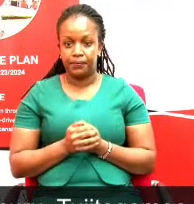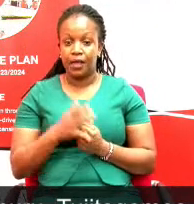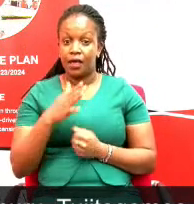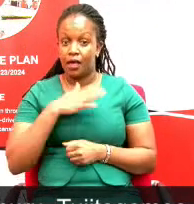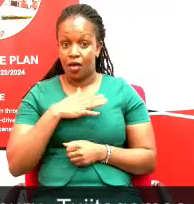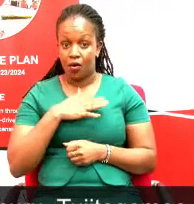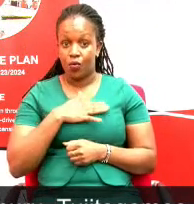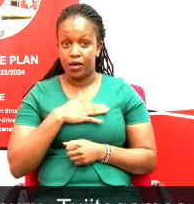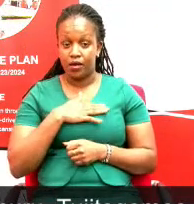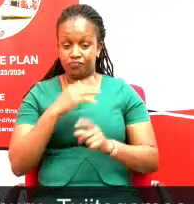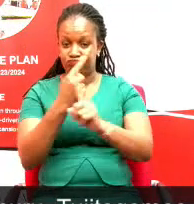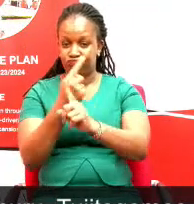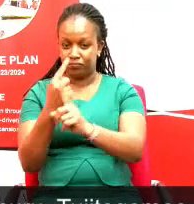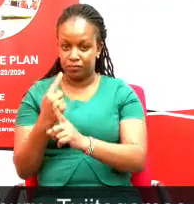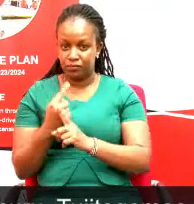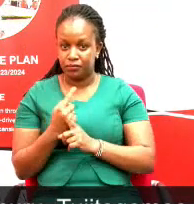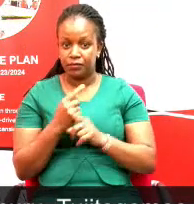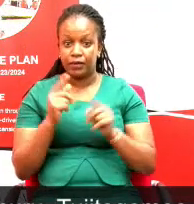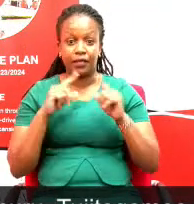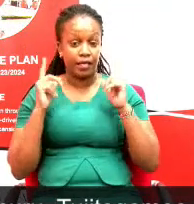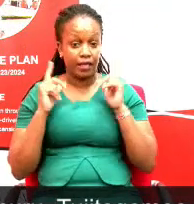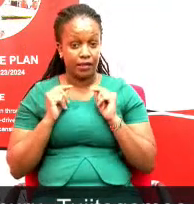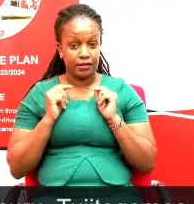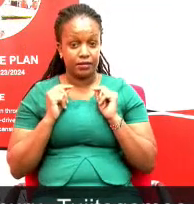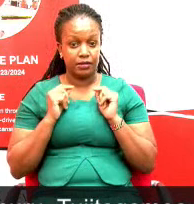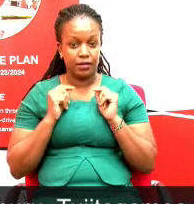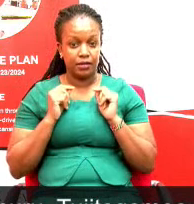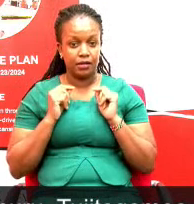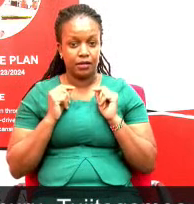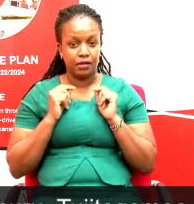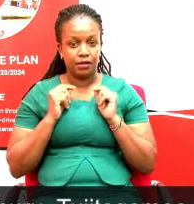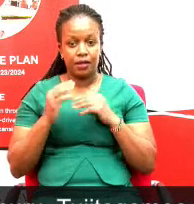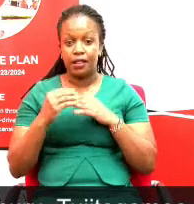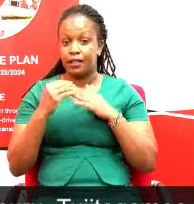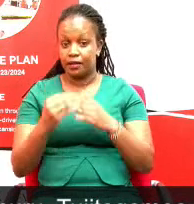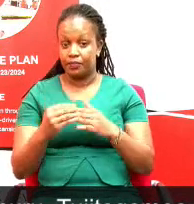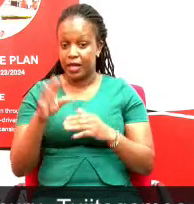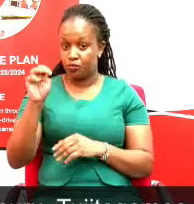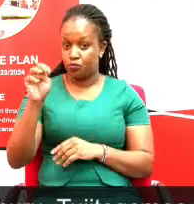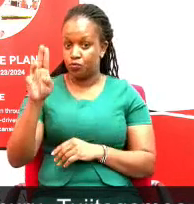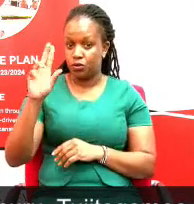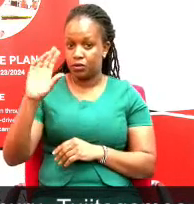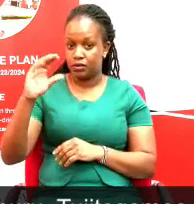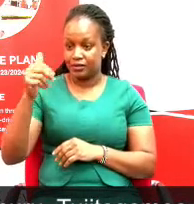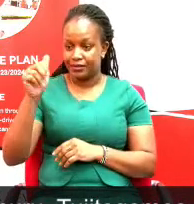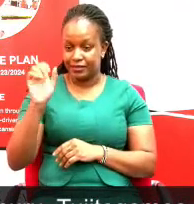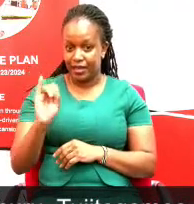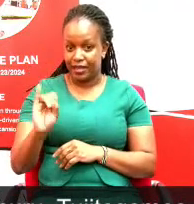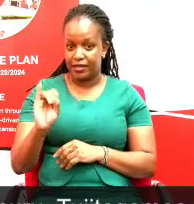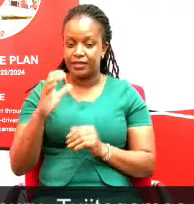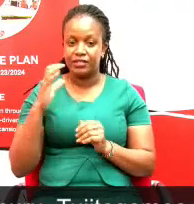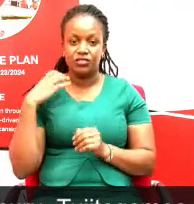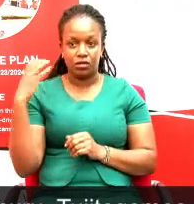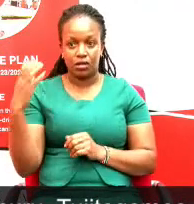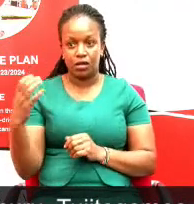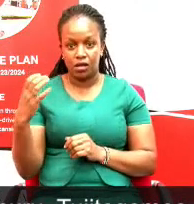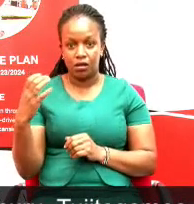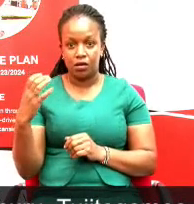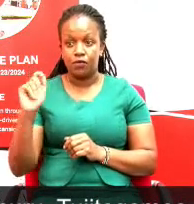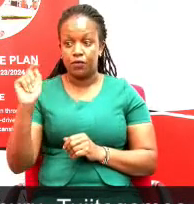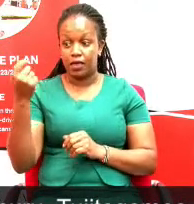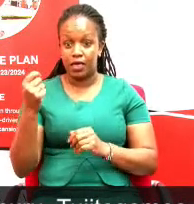our distinguished guests, headed by Mr. Muchai, the Chair of the Kenya Association